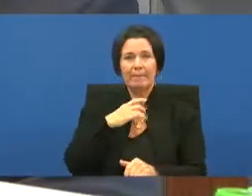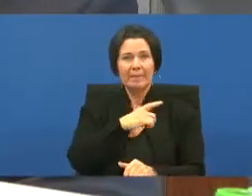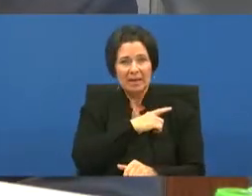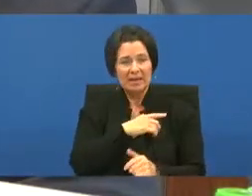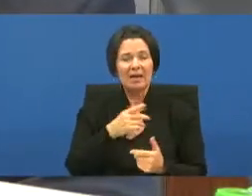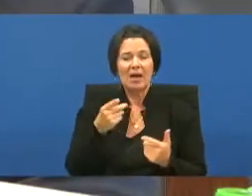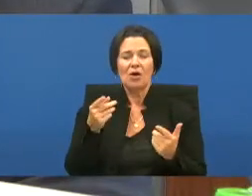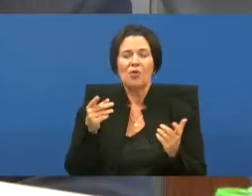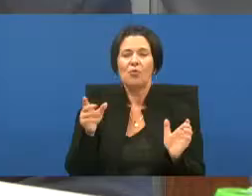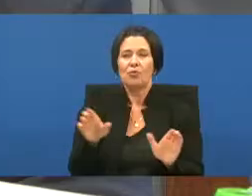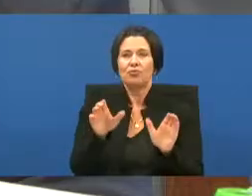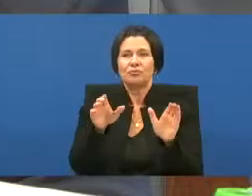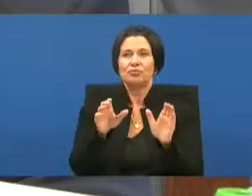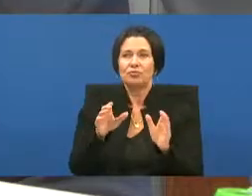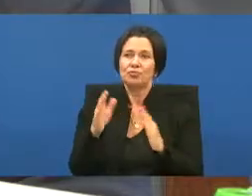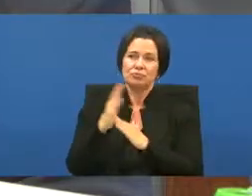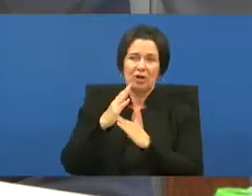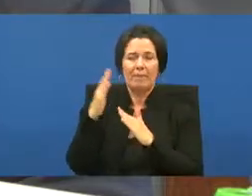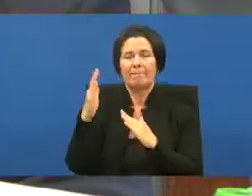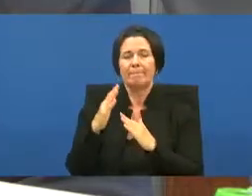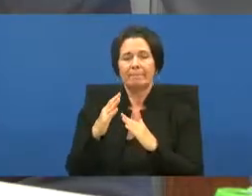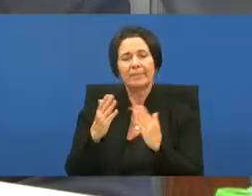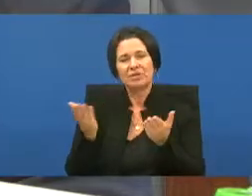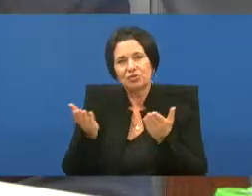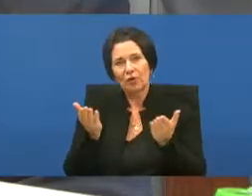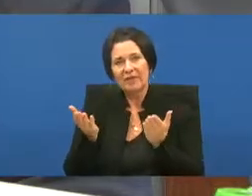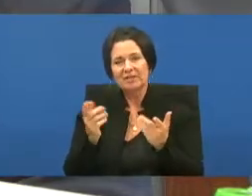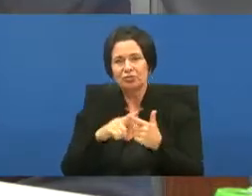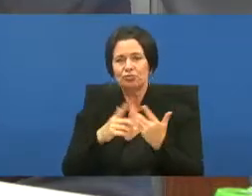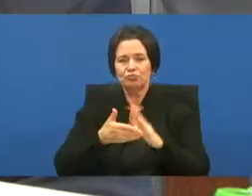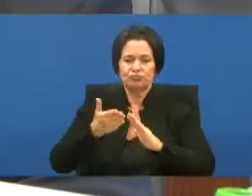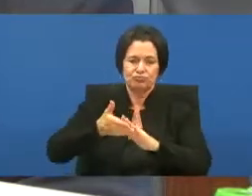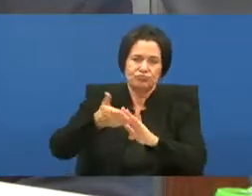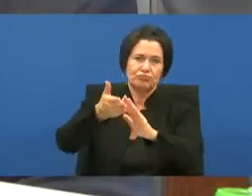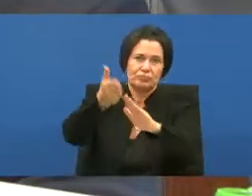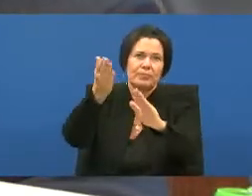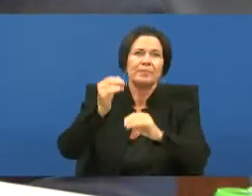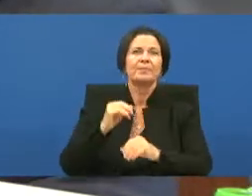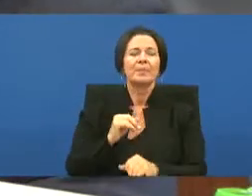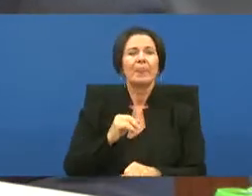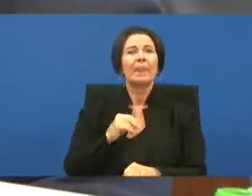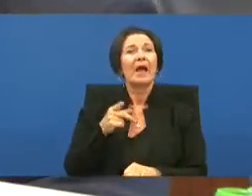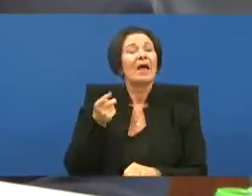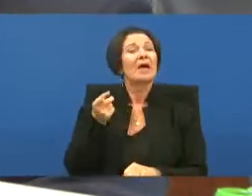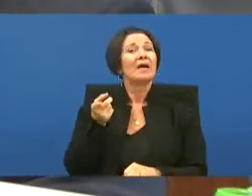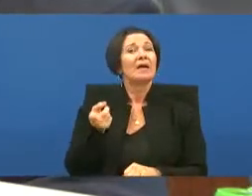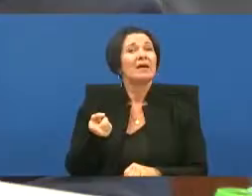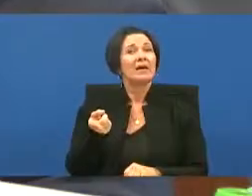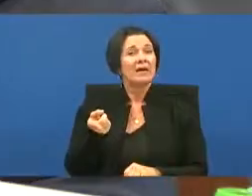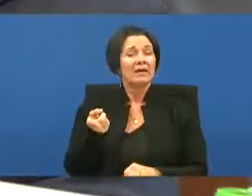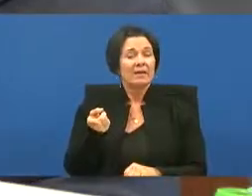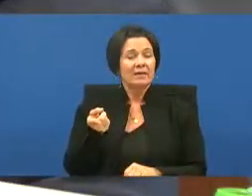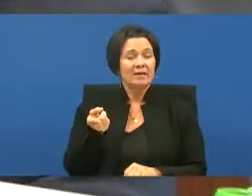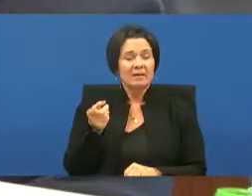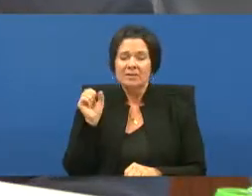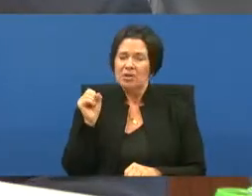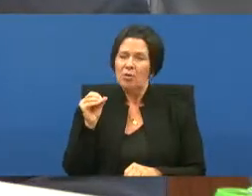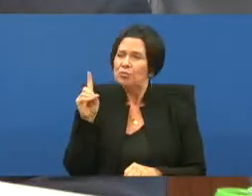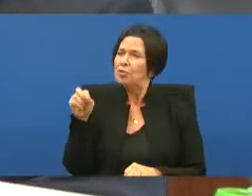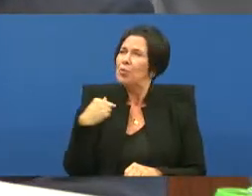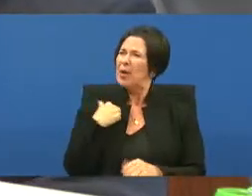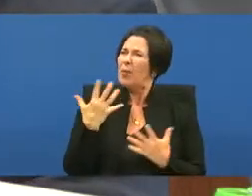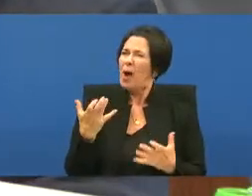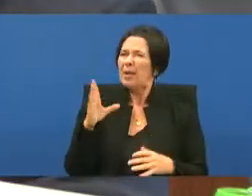selecting a high-quality partner to help us get this underway. It's been asked, do we want to be in the